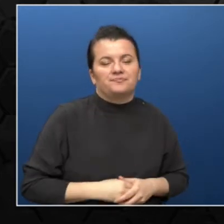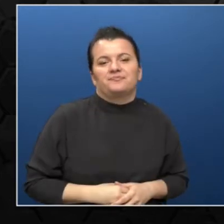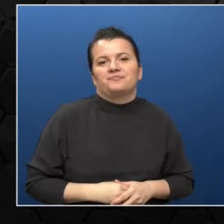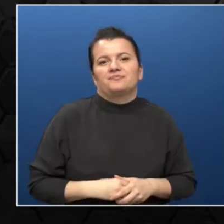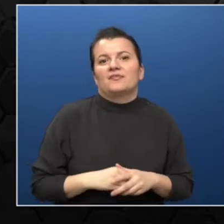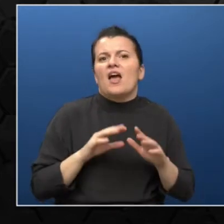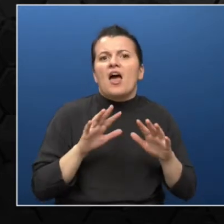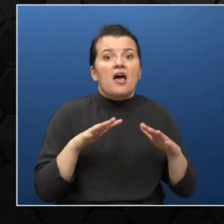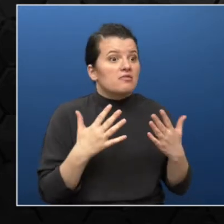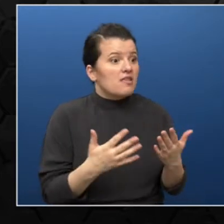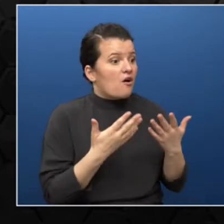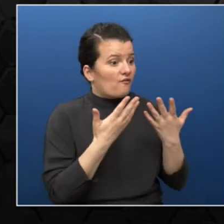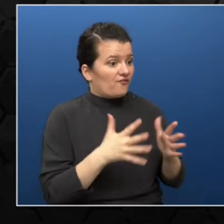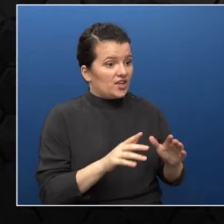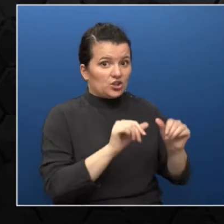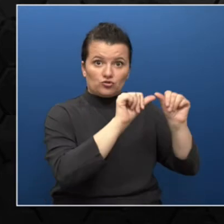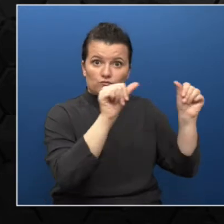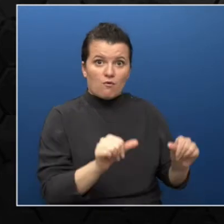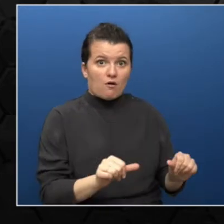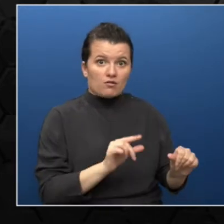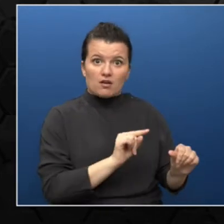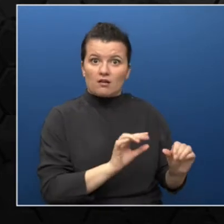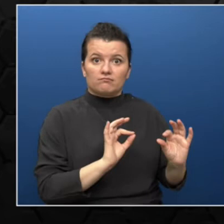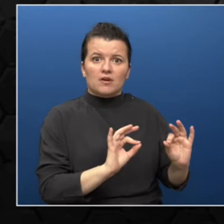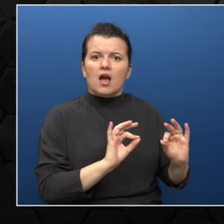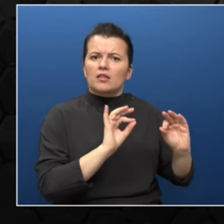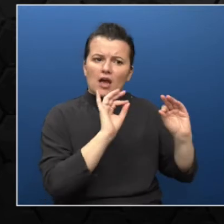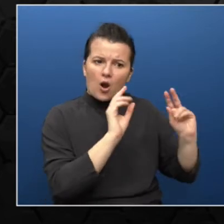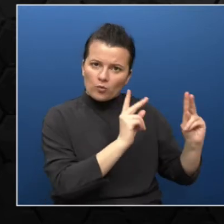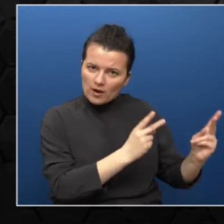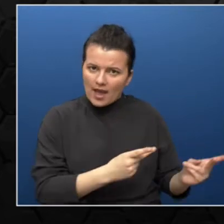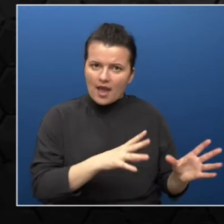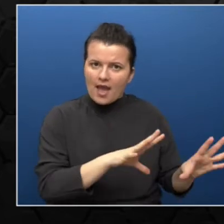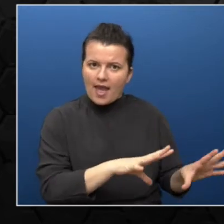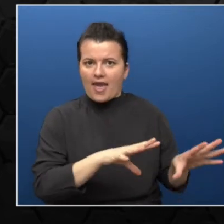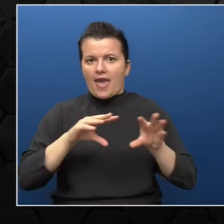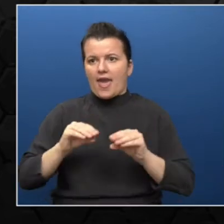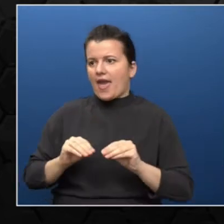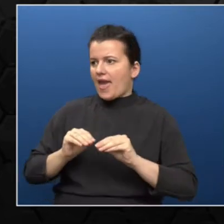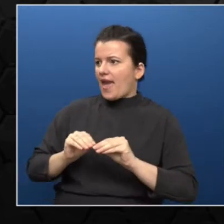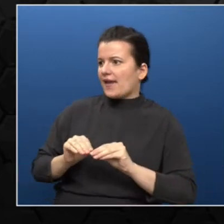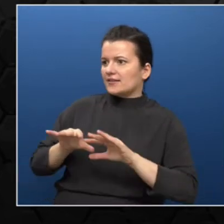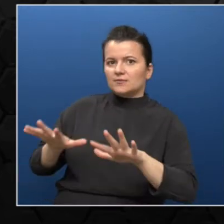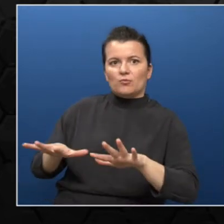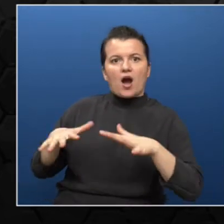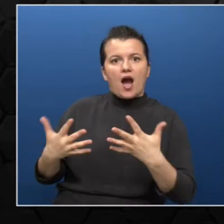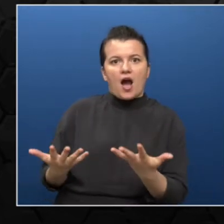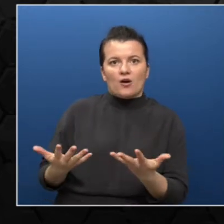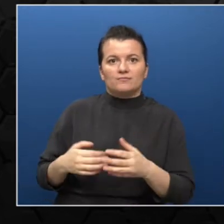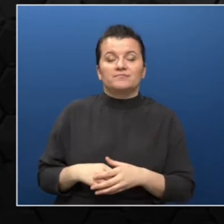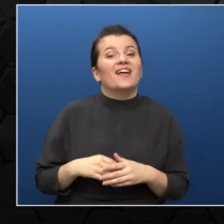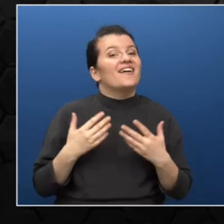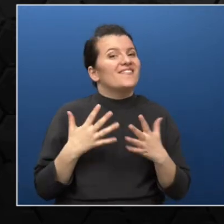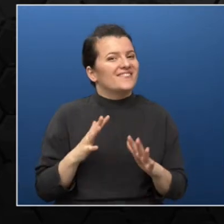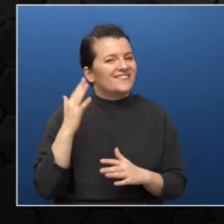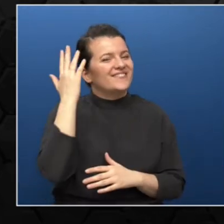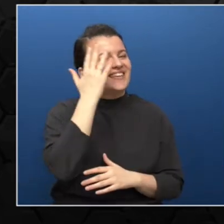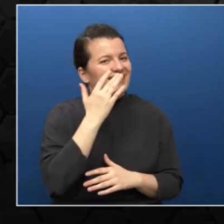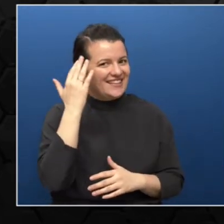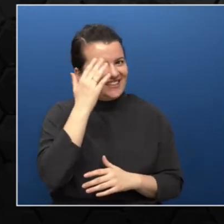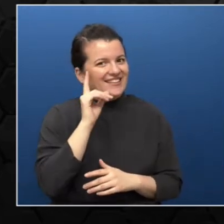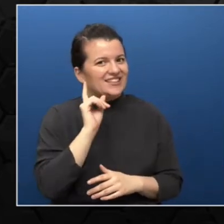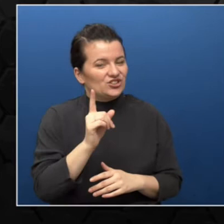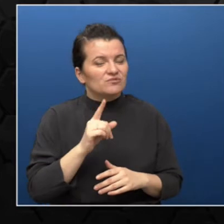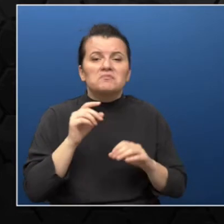export it? Well, the Lobe team has also thought that through. They have different